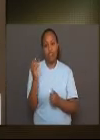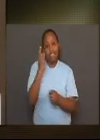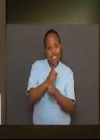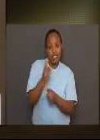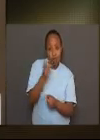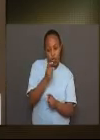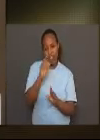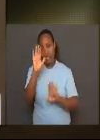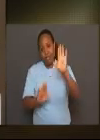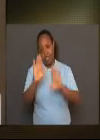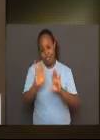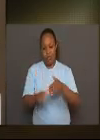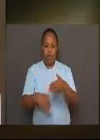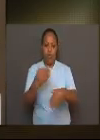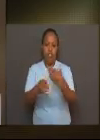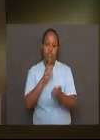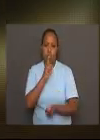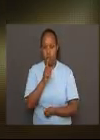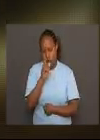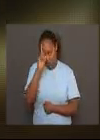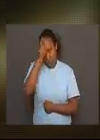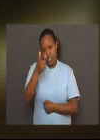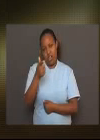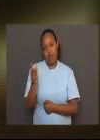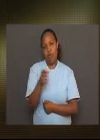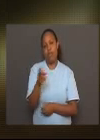judgments by a process of logic.